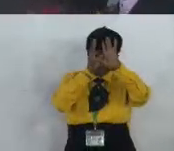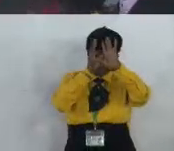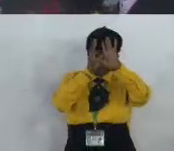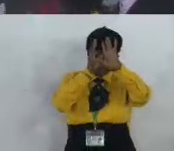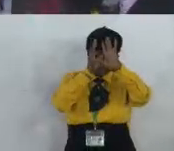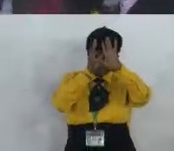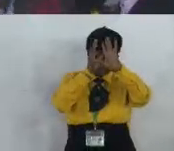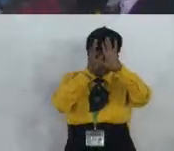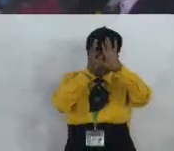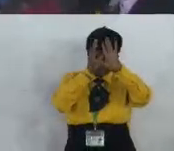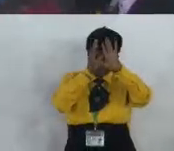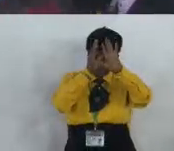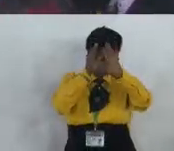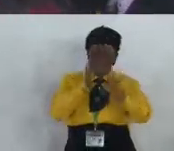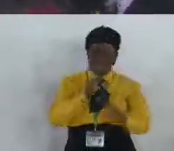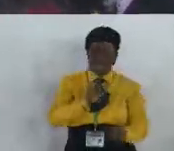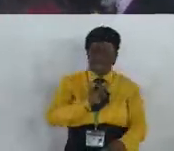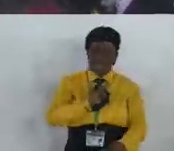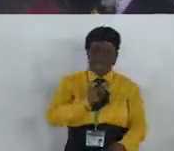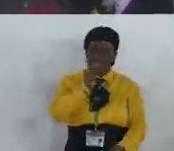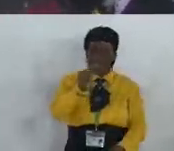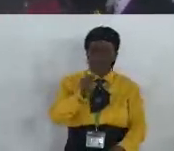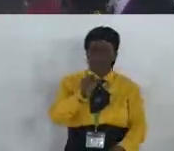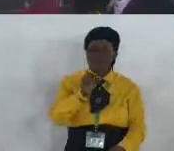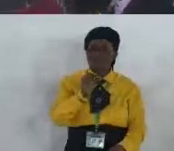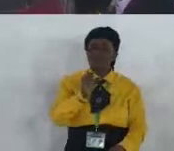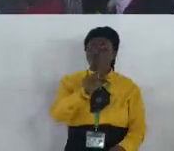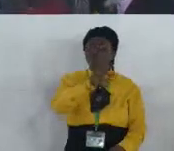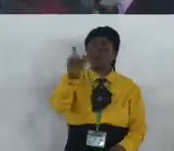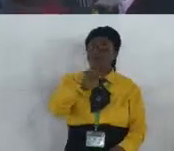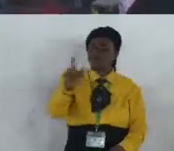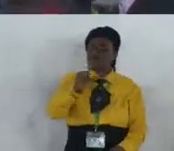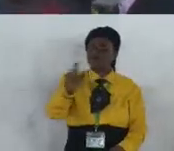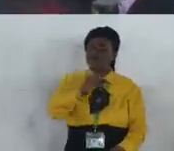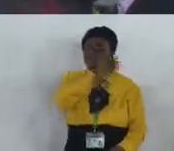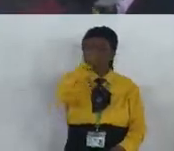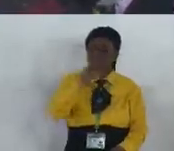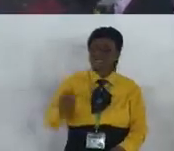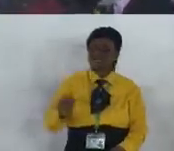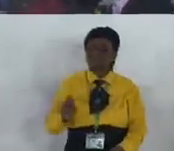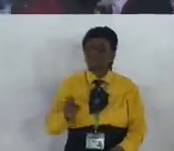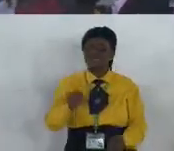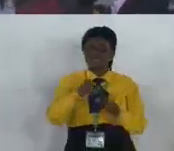Father, I'm in 100% agreement with this, your children.